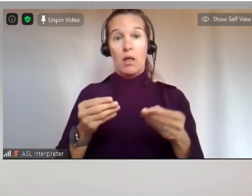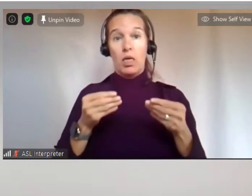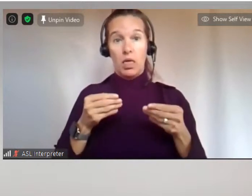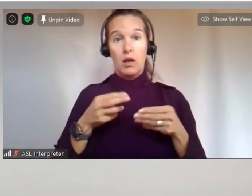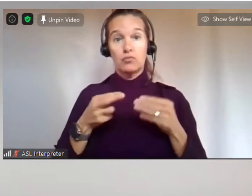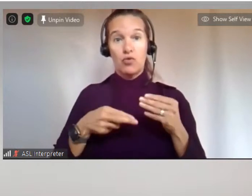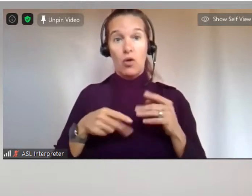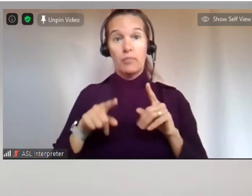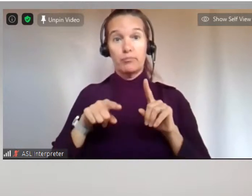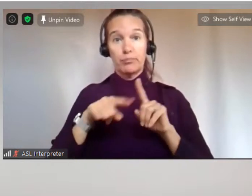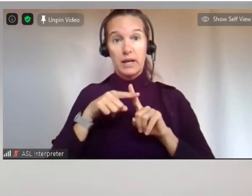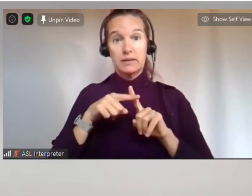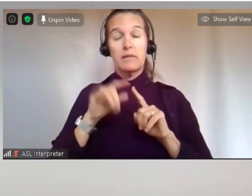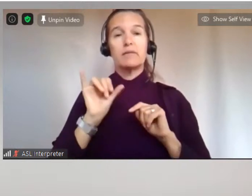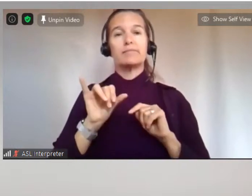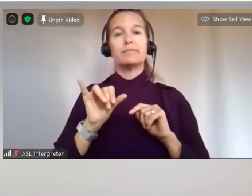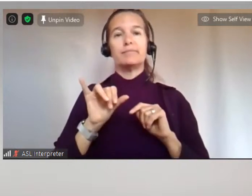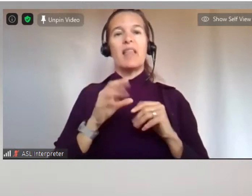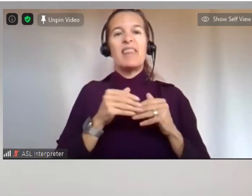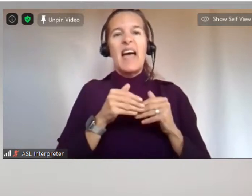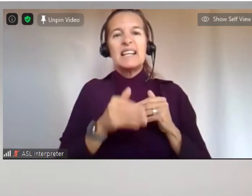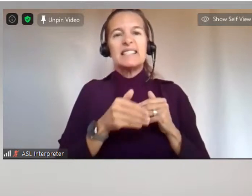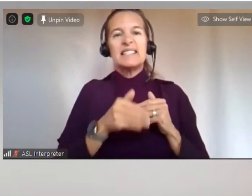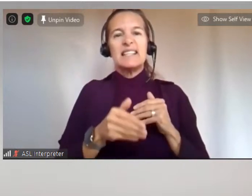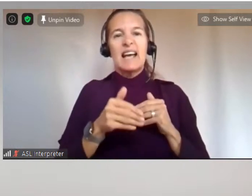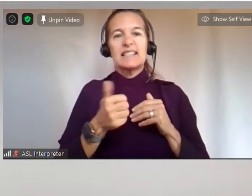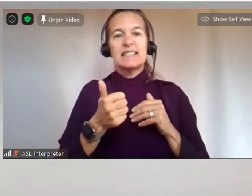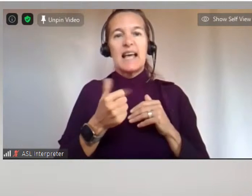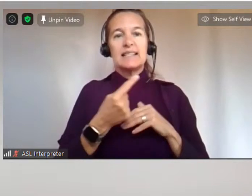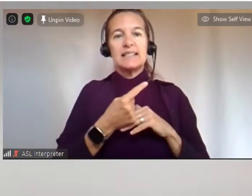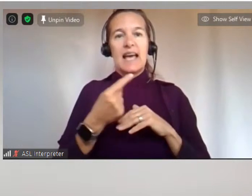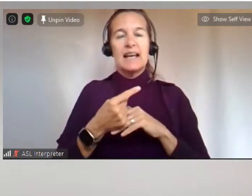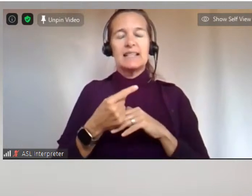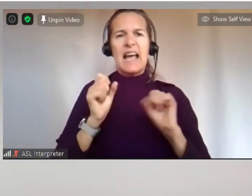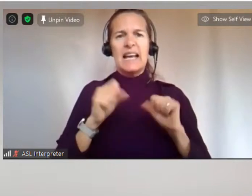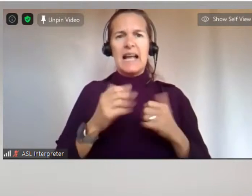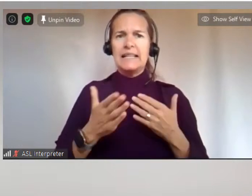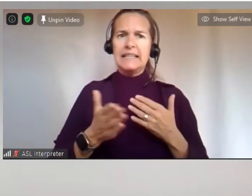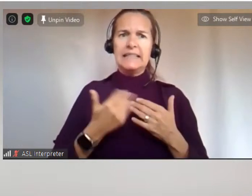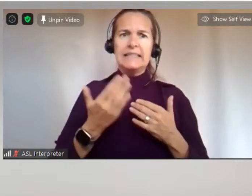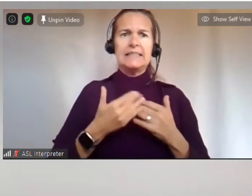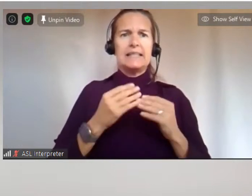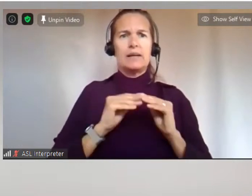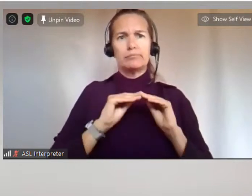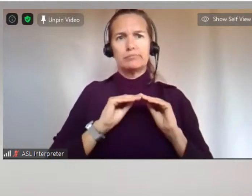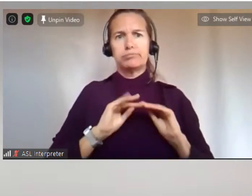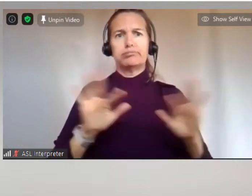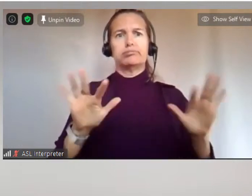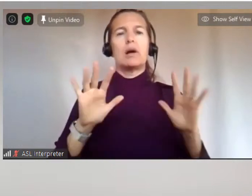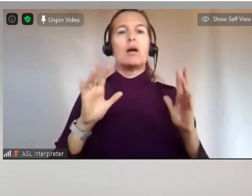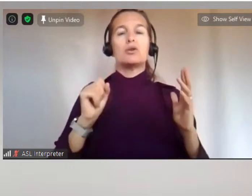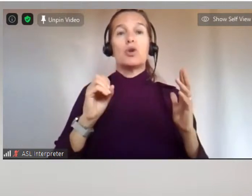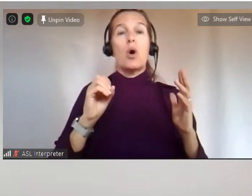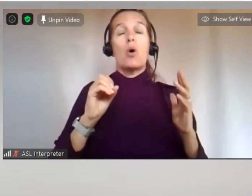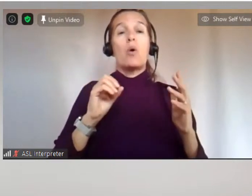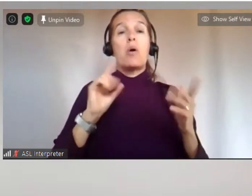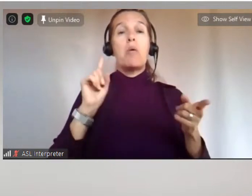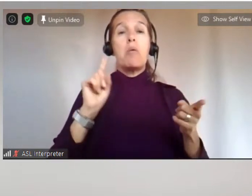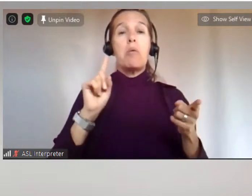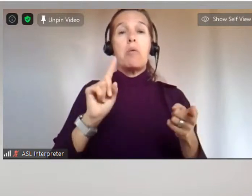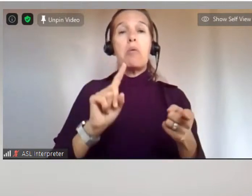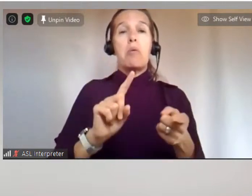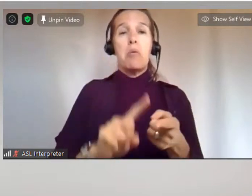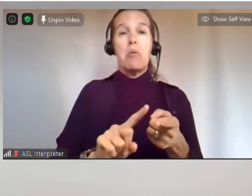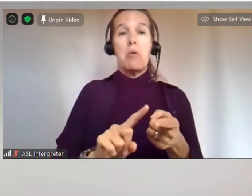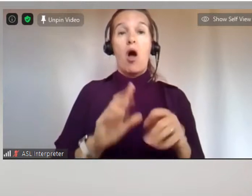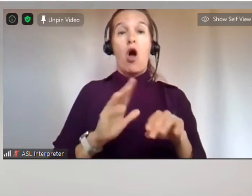days, their infectivity, their ability to transmit the disease decreases so that by the 10th day, they can